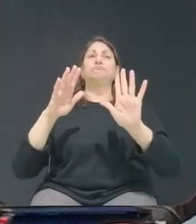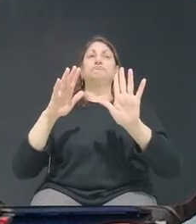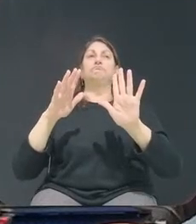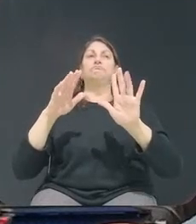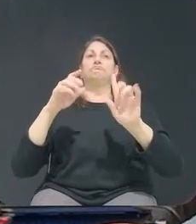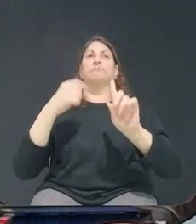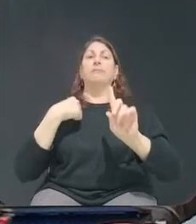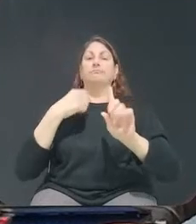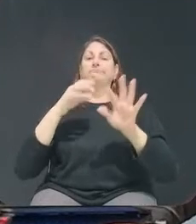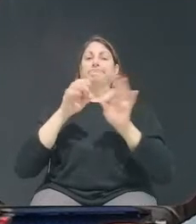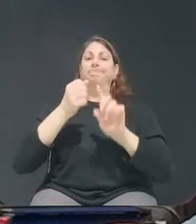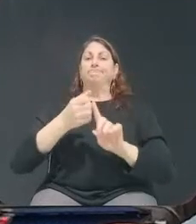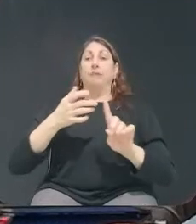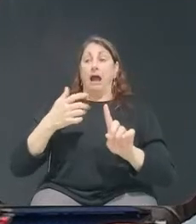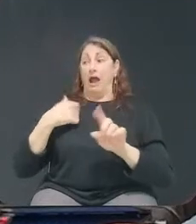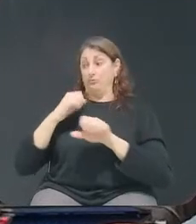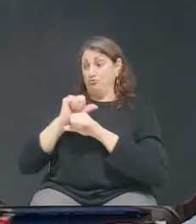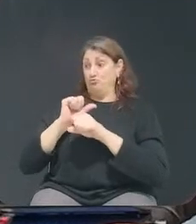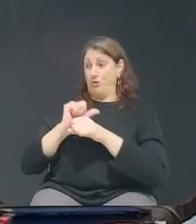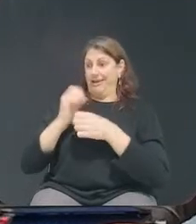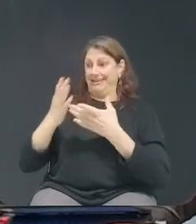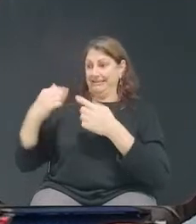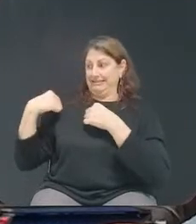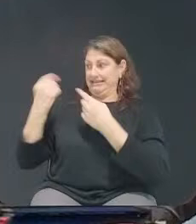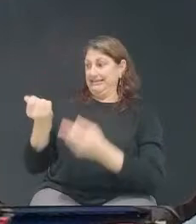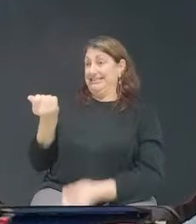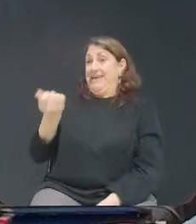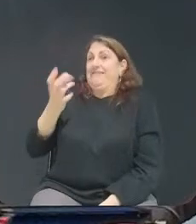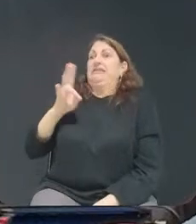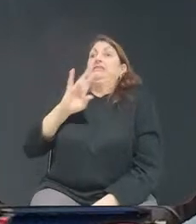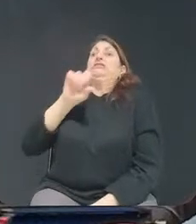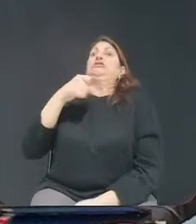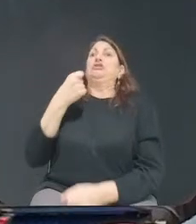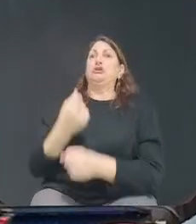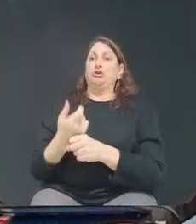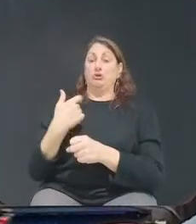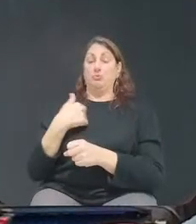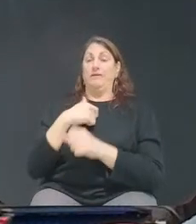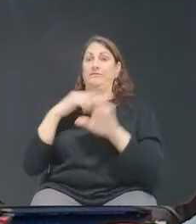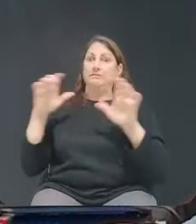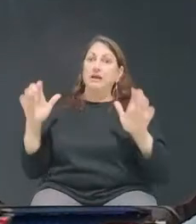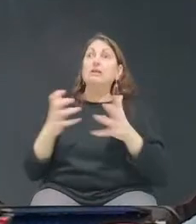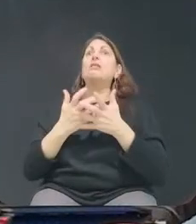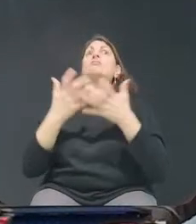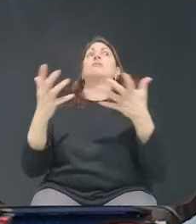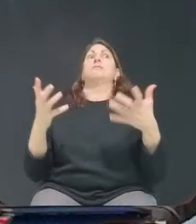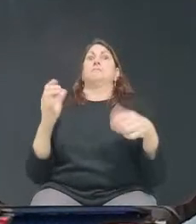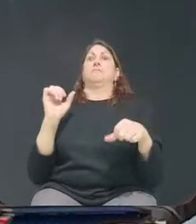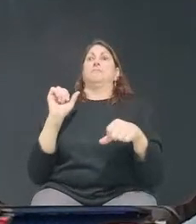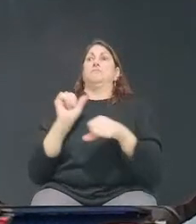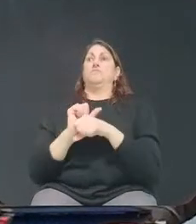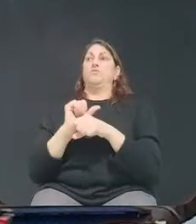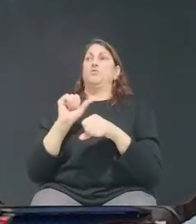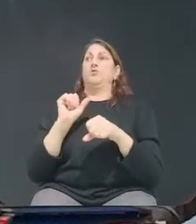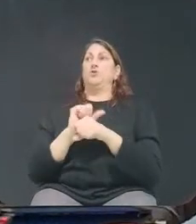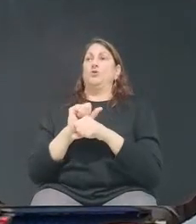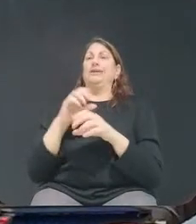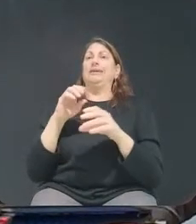certainly in the 17 years that I've been involved in this, much work is in what we call the